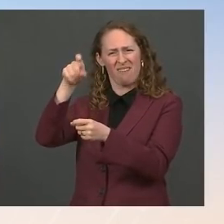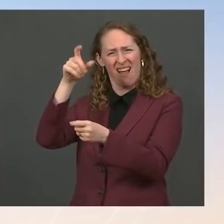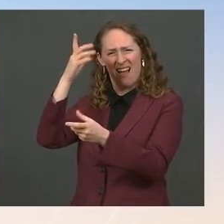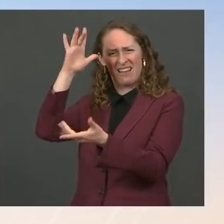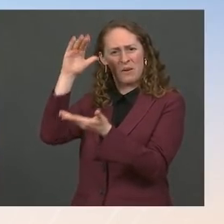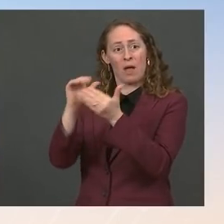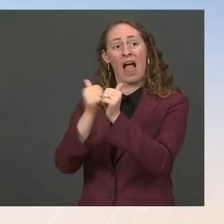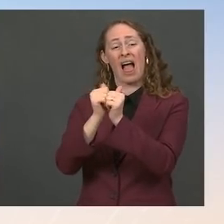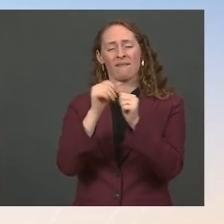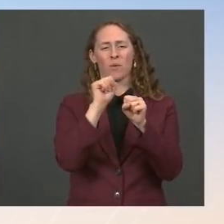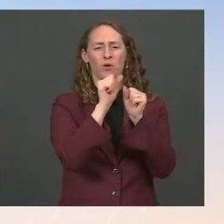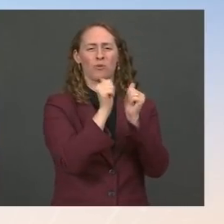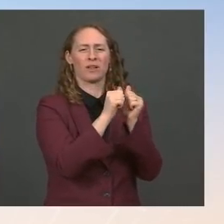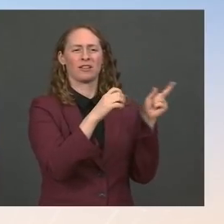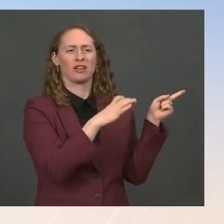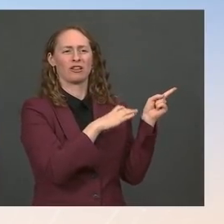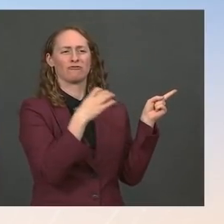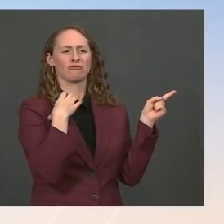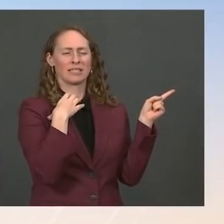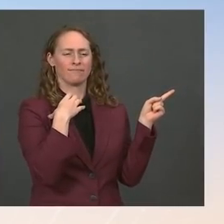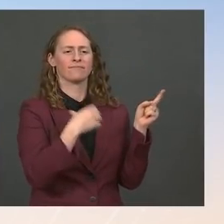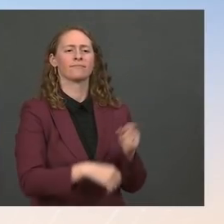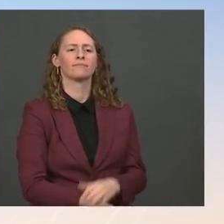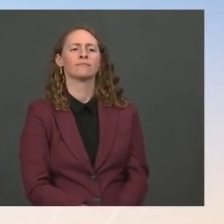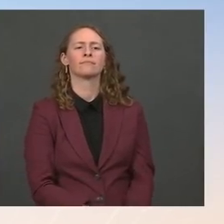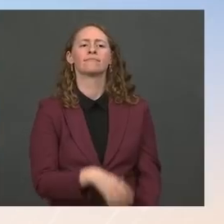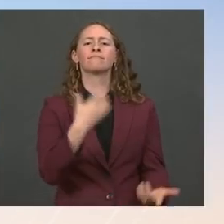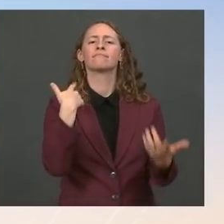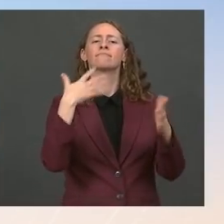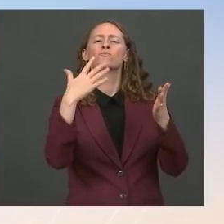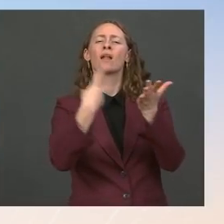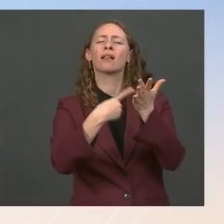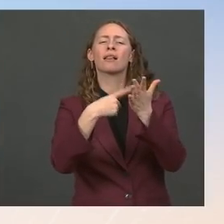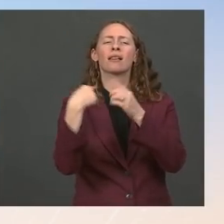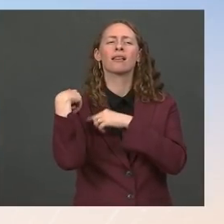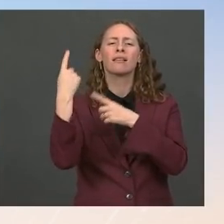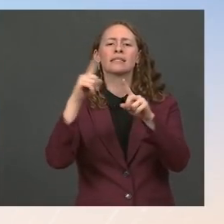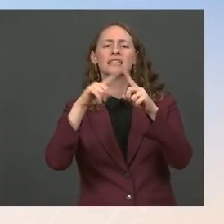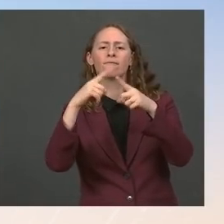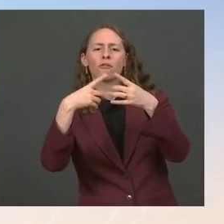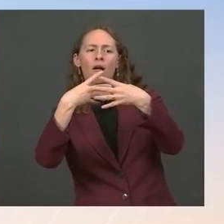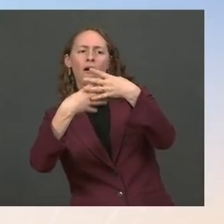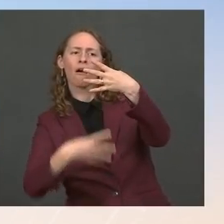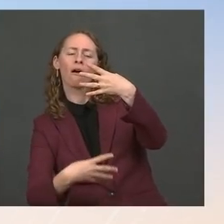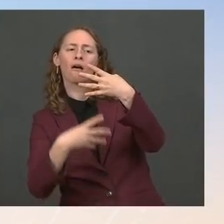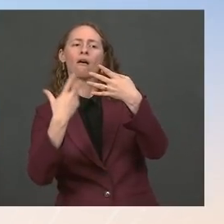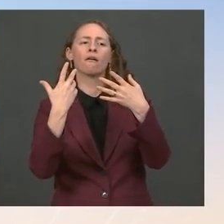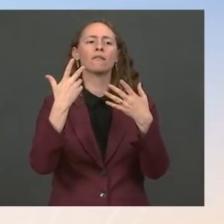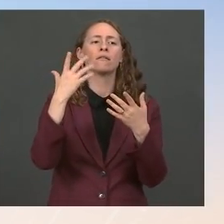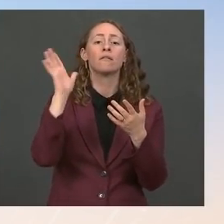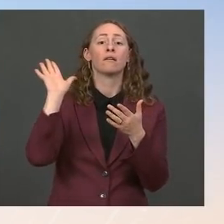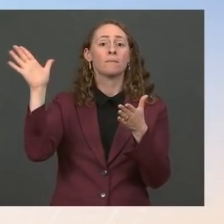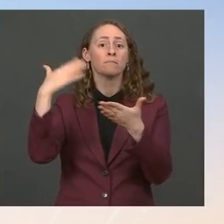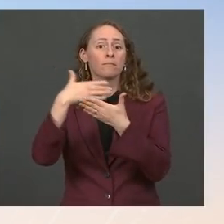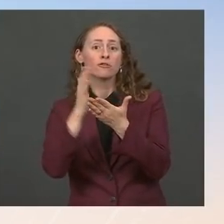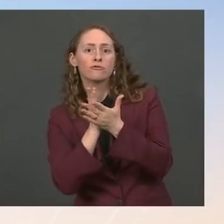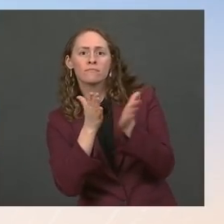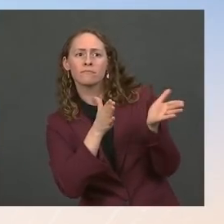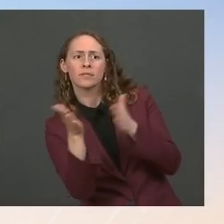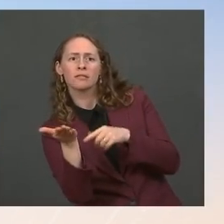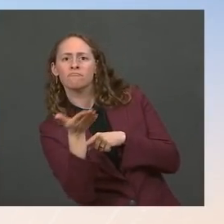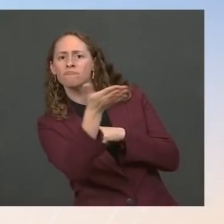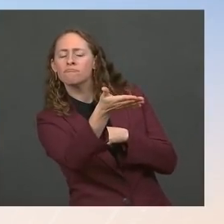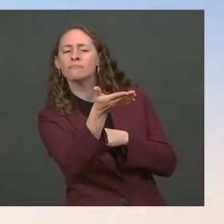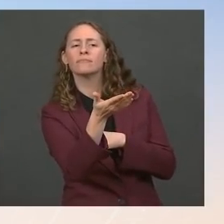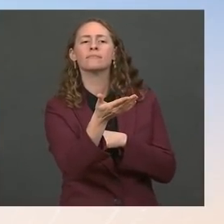I mentioned, of course, the different components in the package and the president's budget proposal. We also expect policies like the Clean Energy Accelerator,